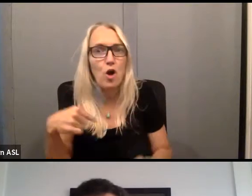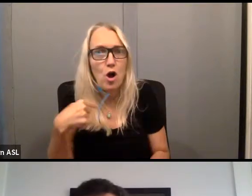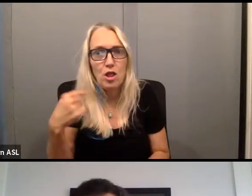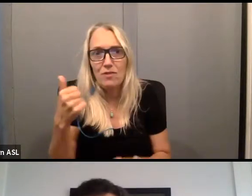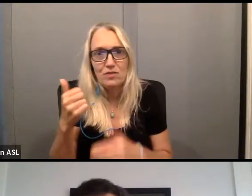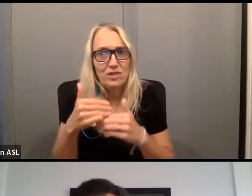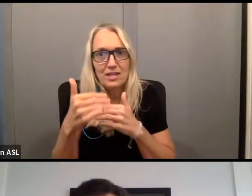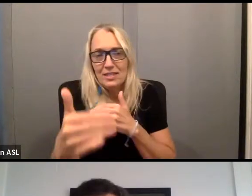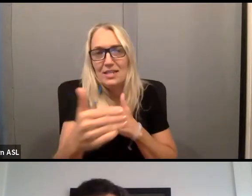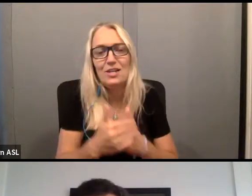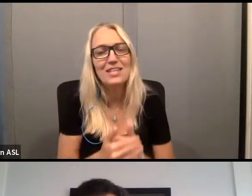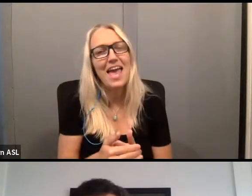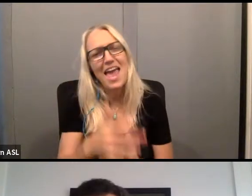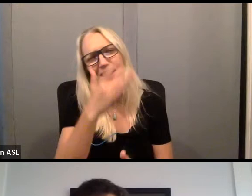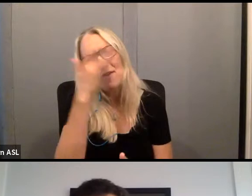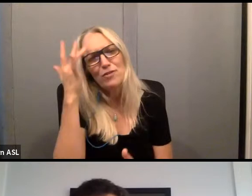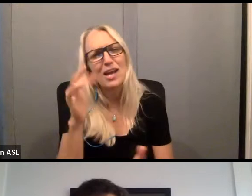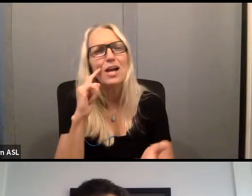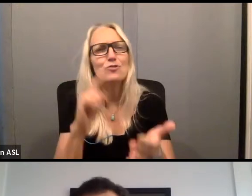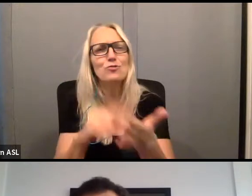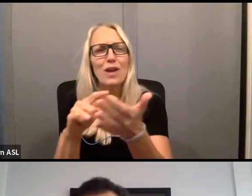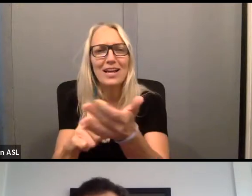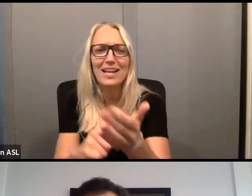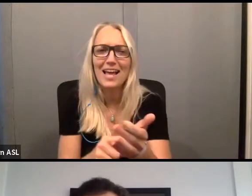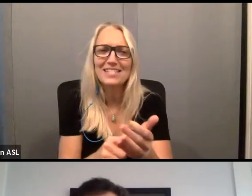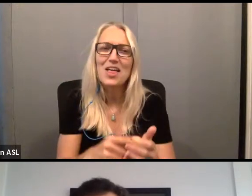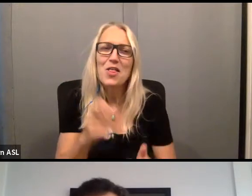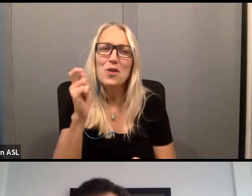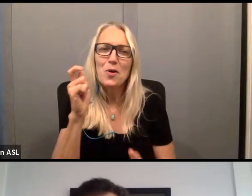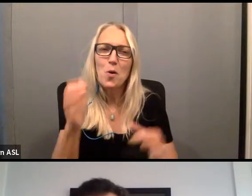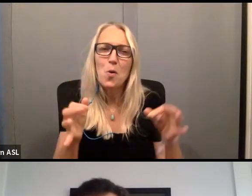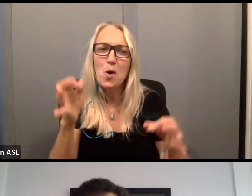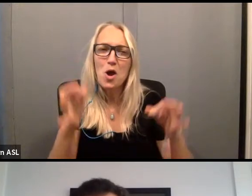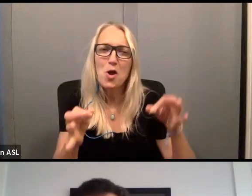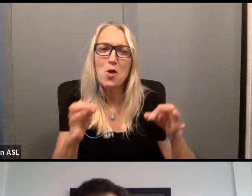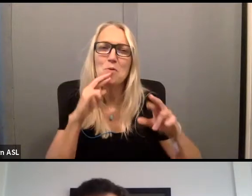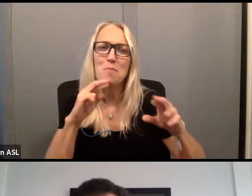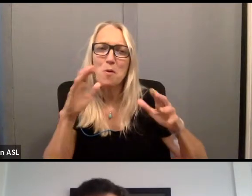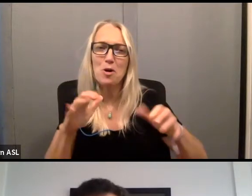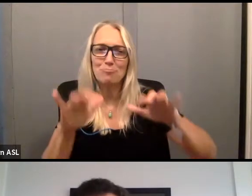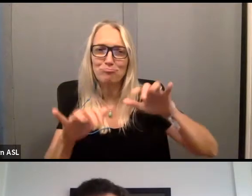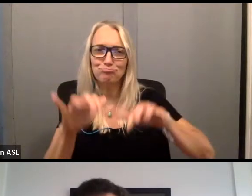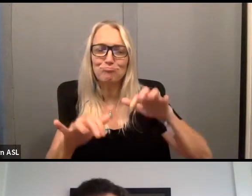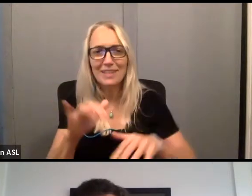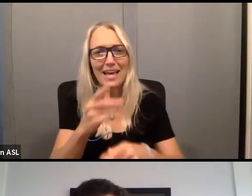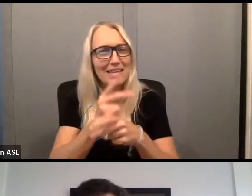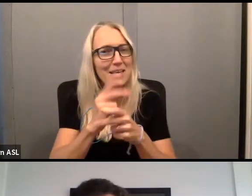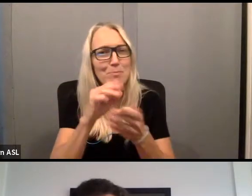I've forgotten to acknowledge our court reporter who keeps an accurate record for